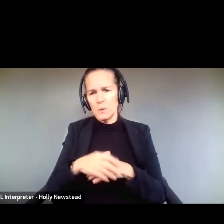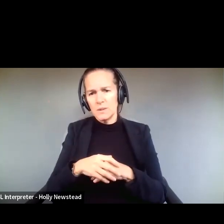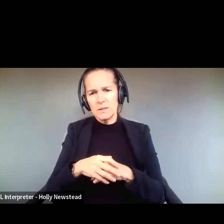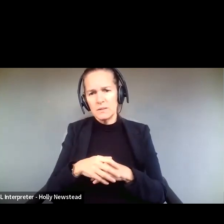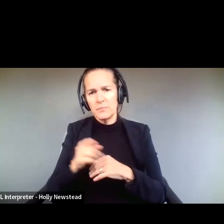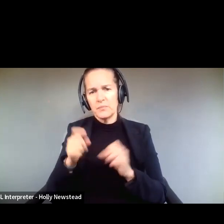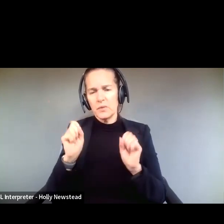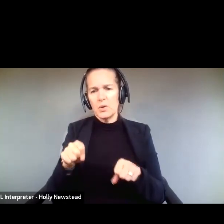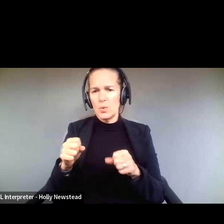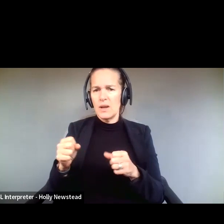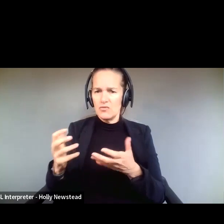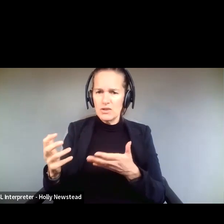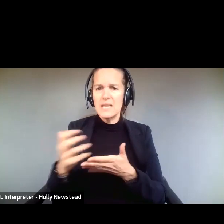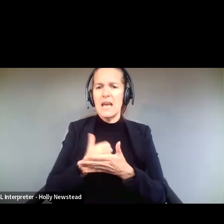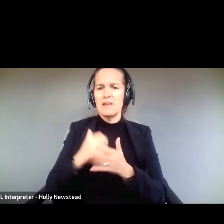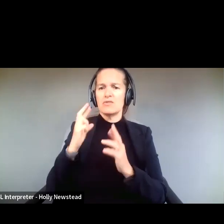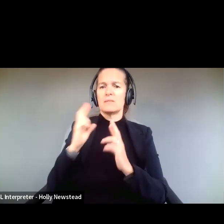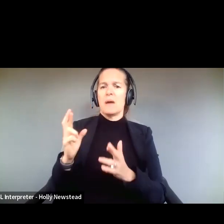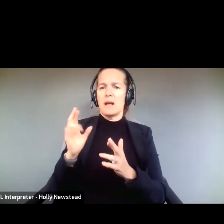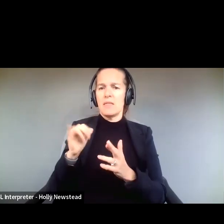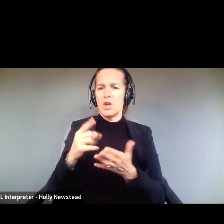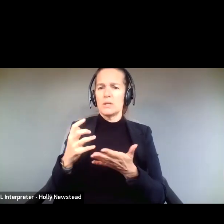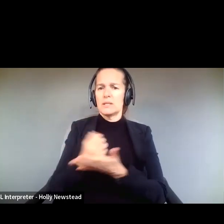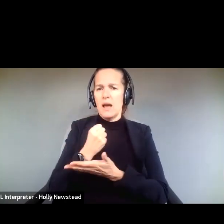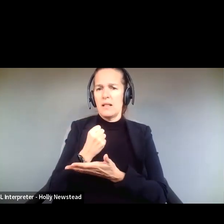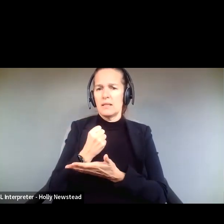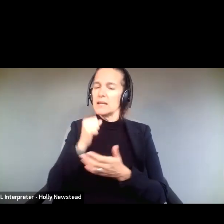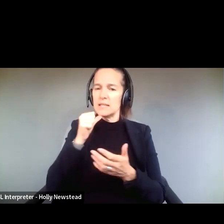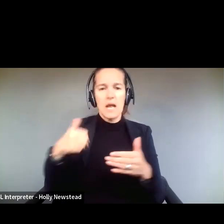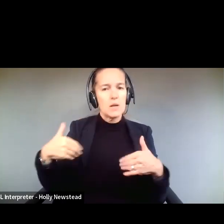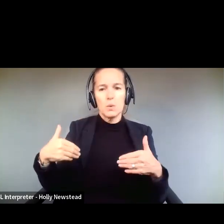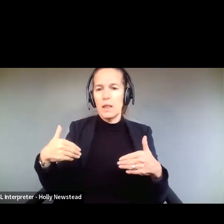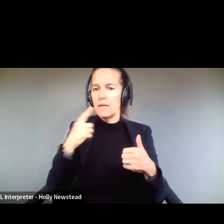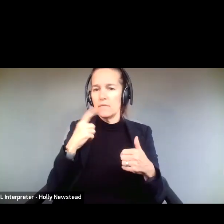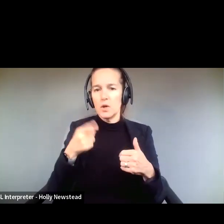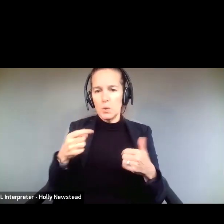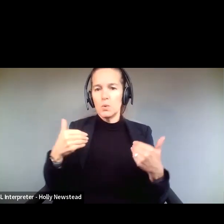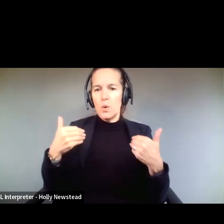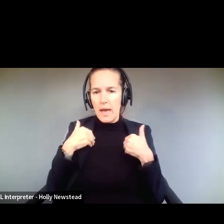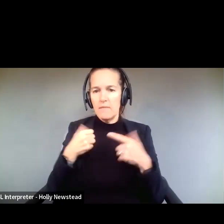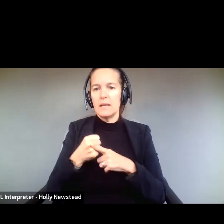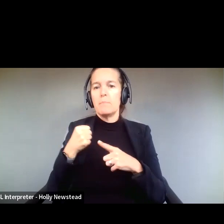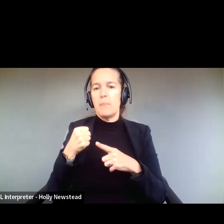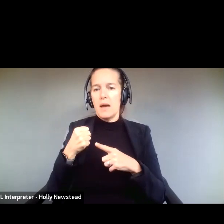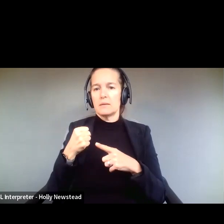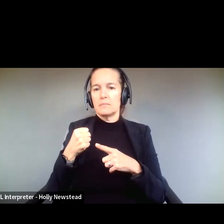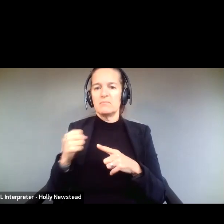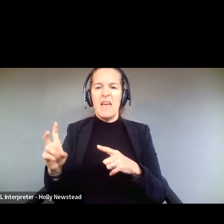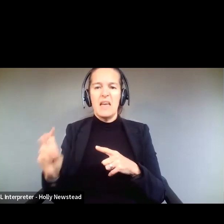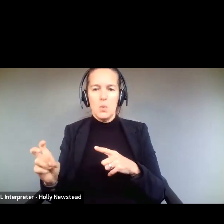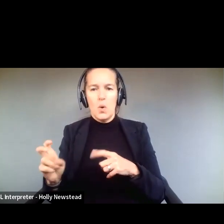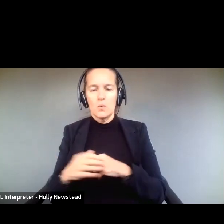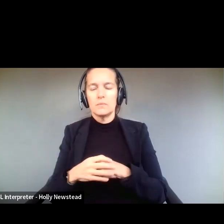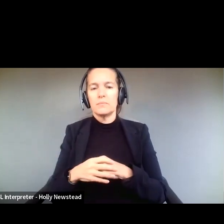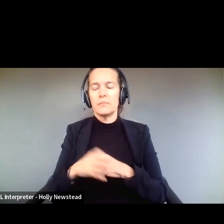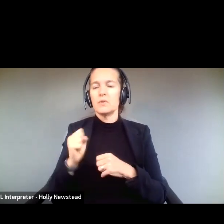regain the respect to which you are entitled. It is not too late for you to have an impact," end quote. So I